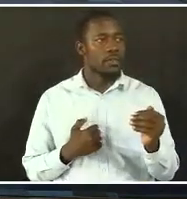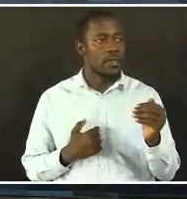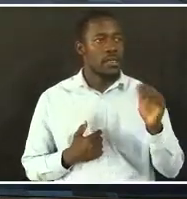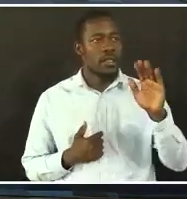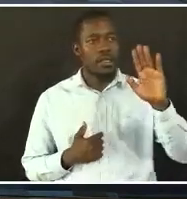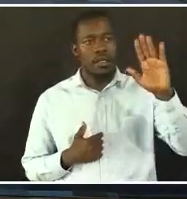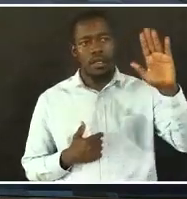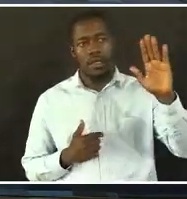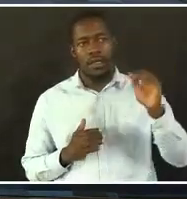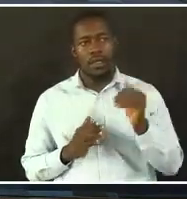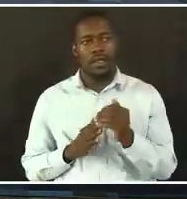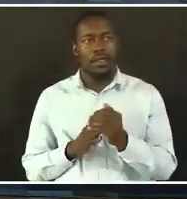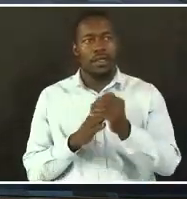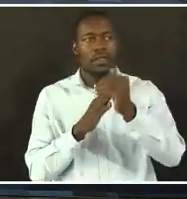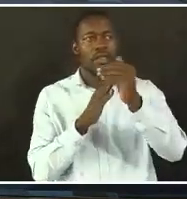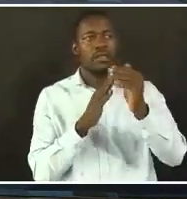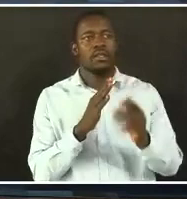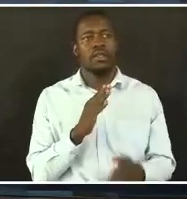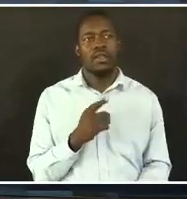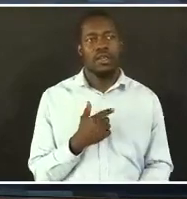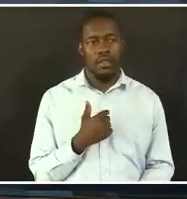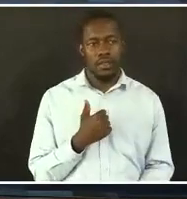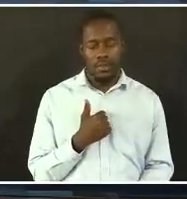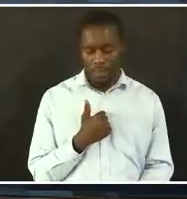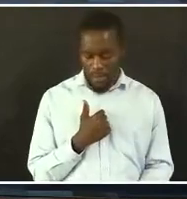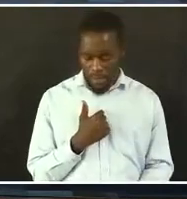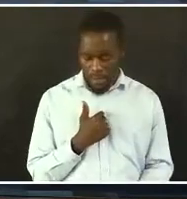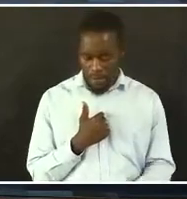leadeth me. He